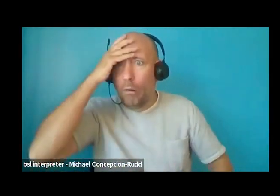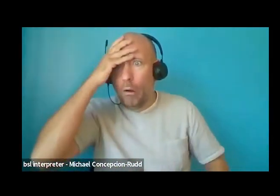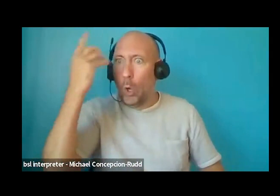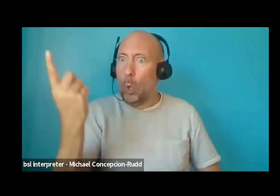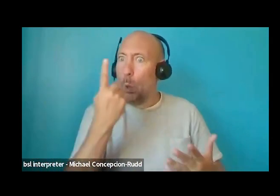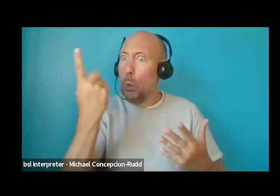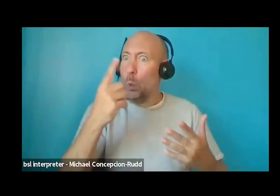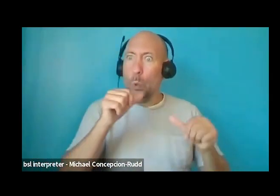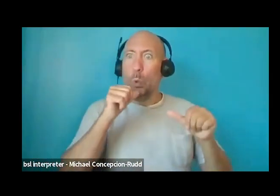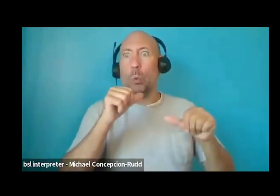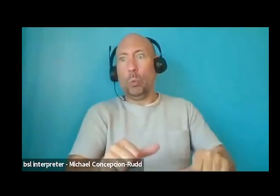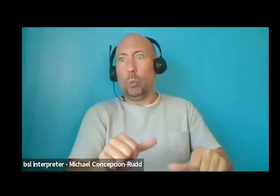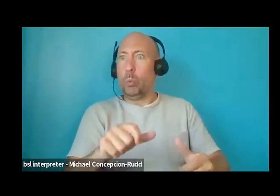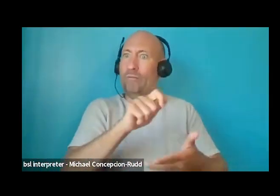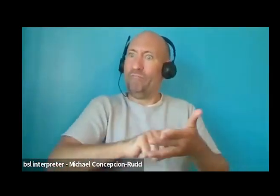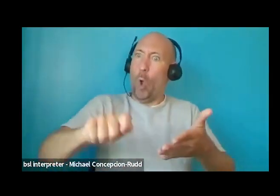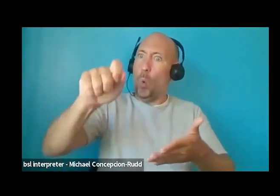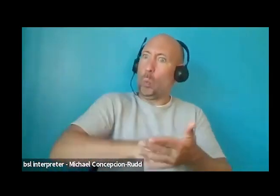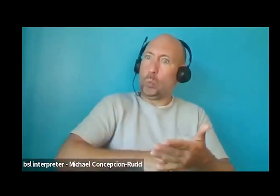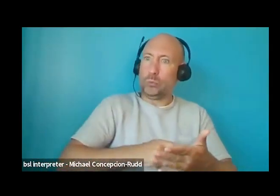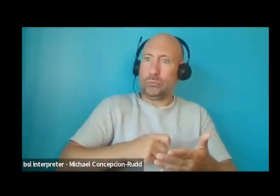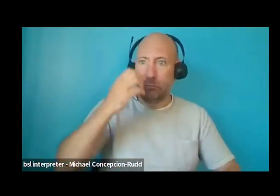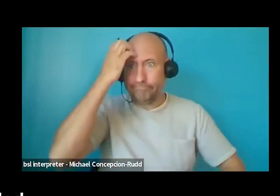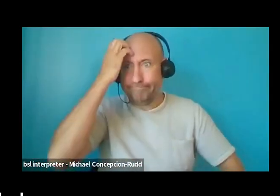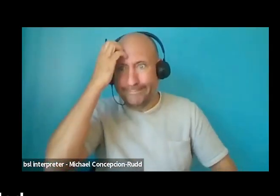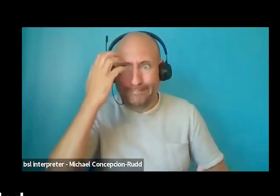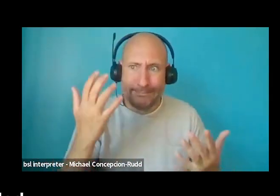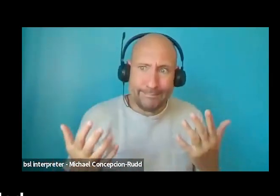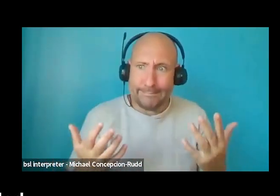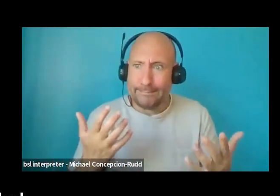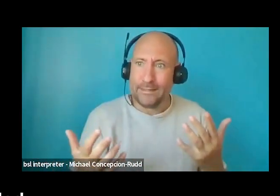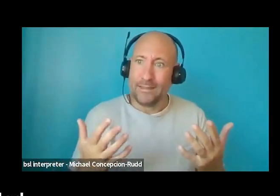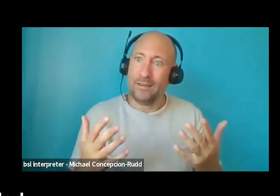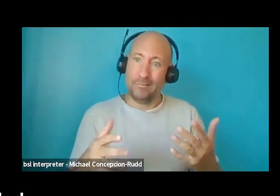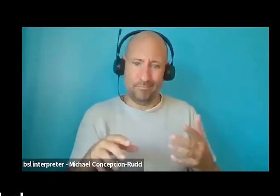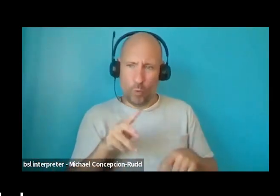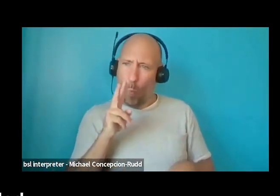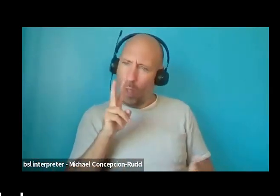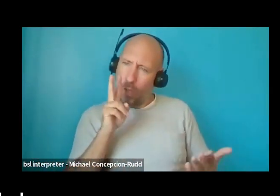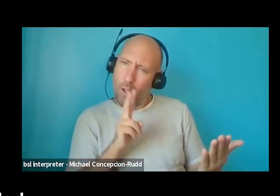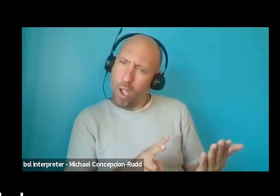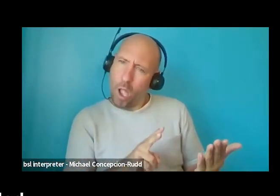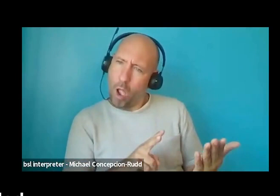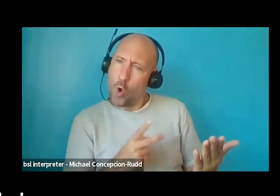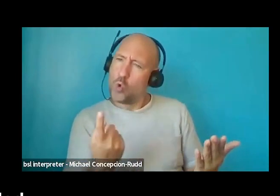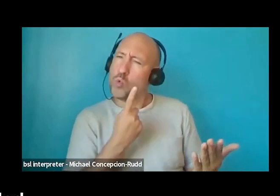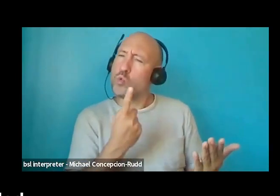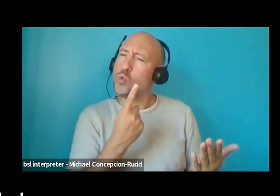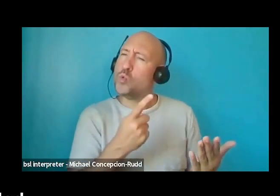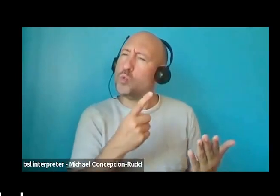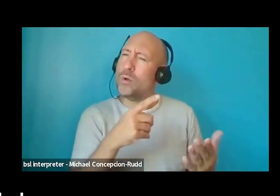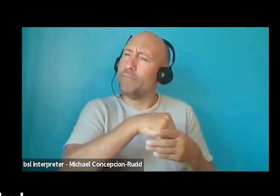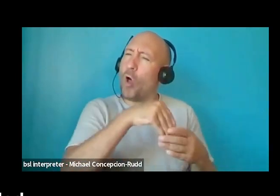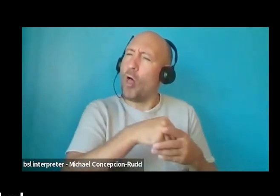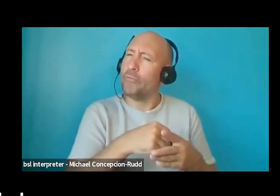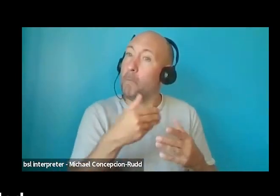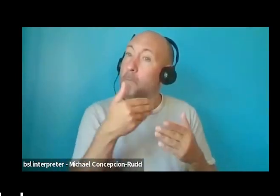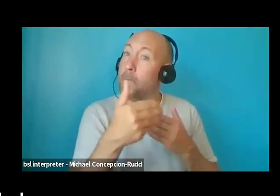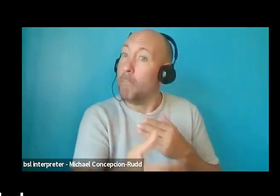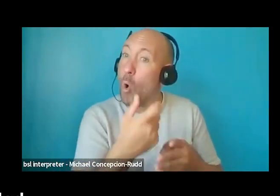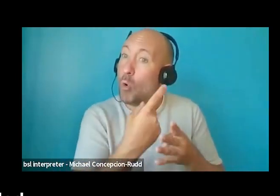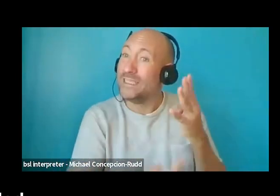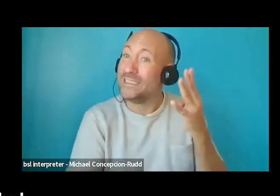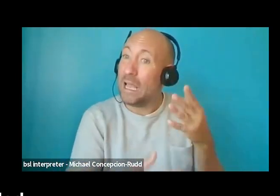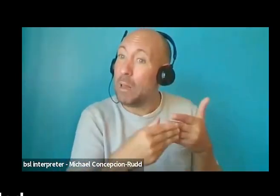we choose to give the residency to, whether that project is disabled-led will have more of a